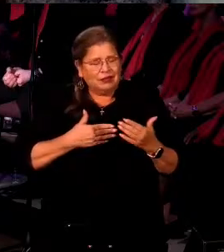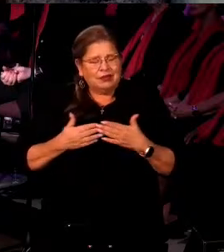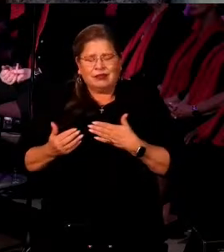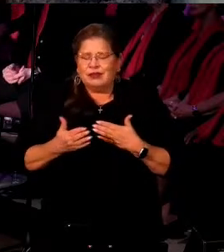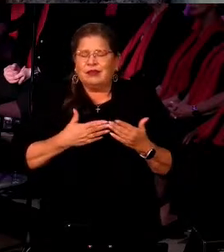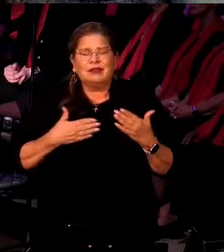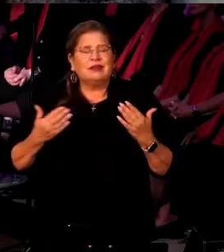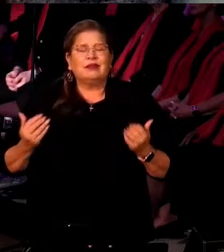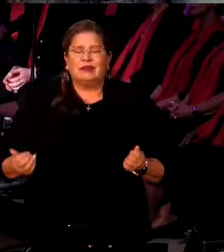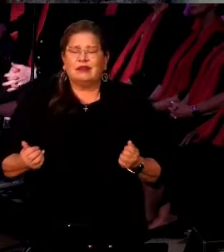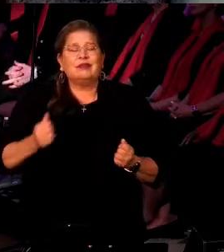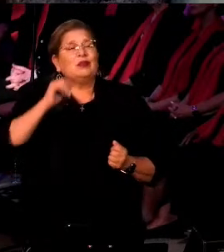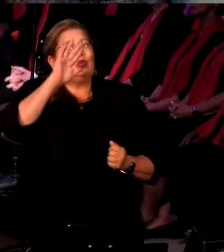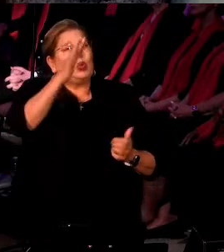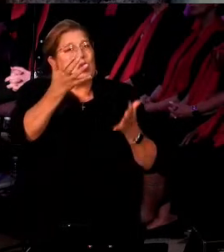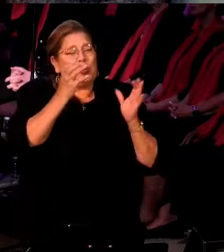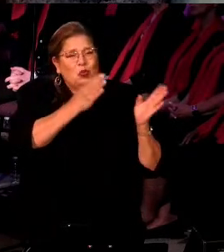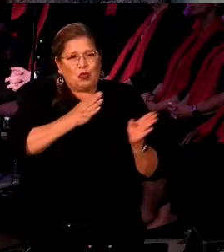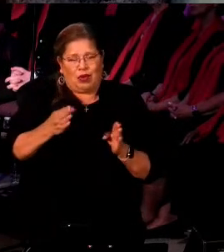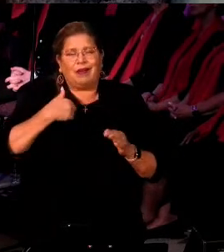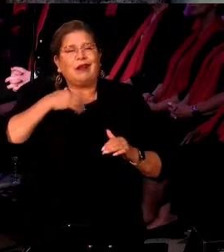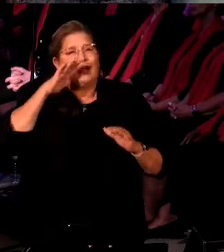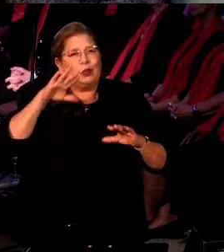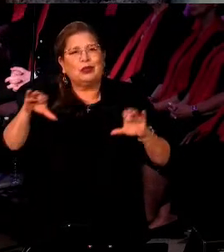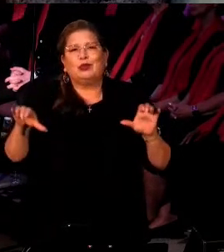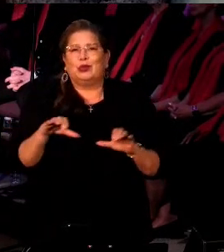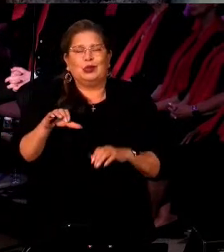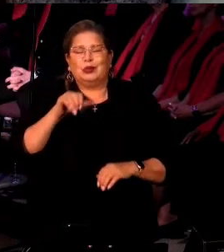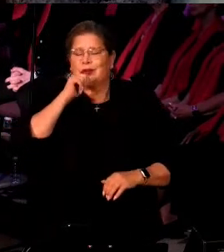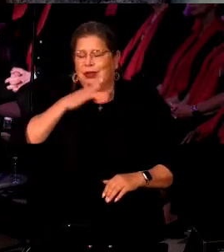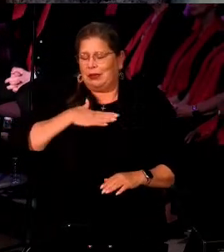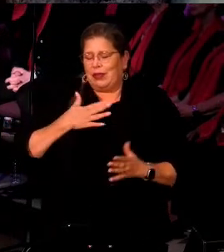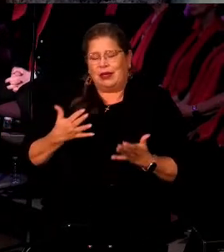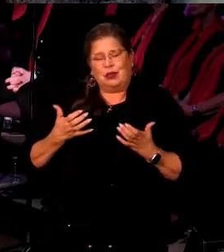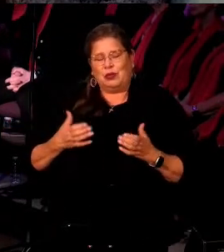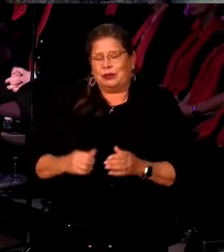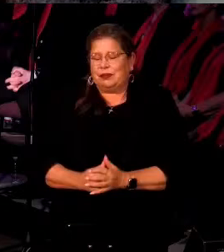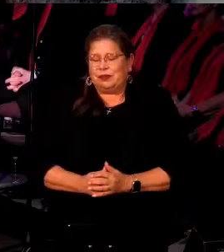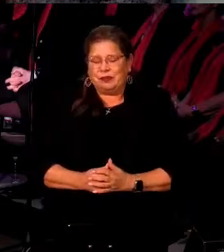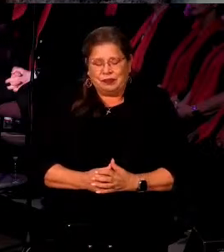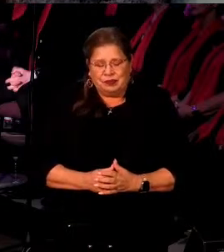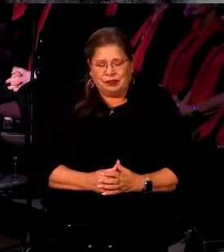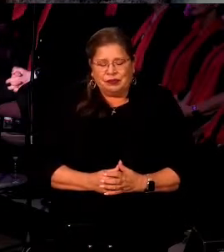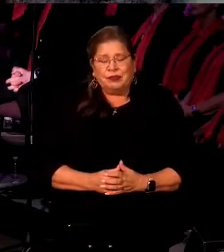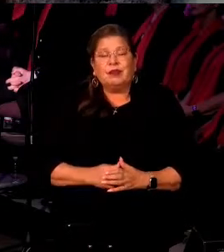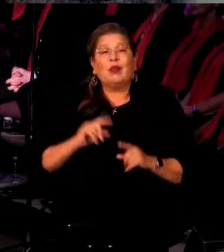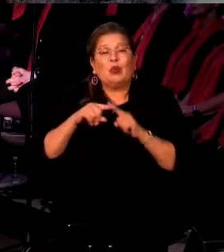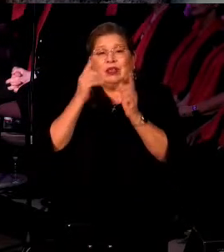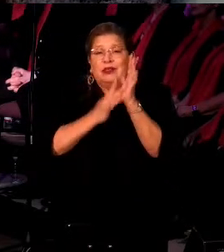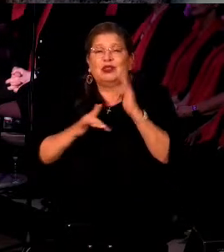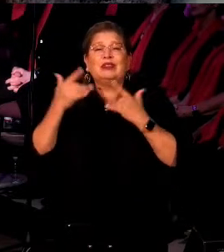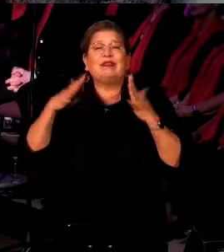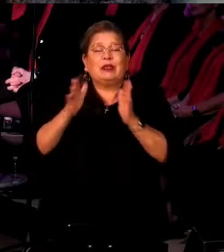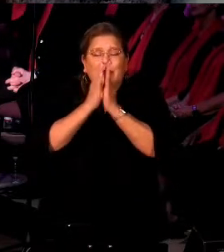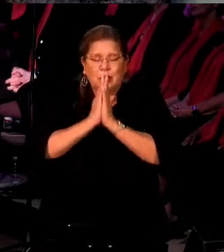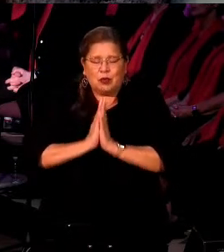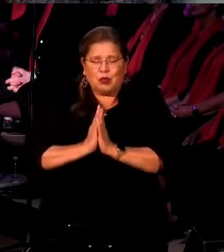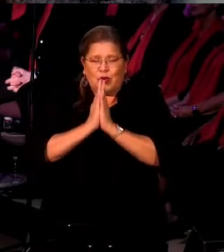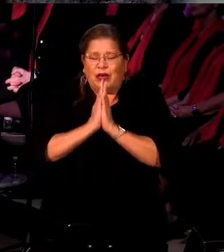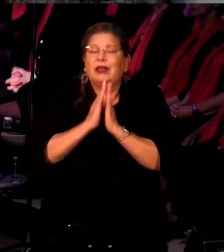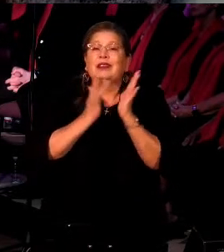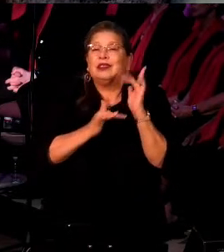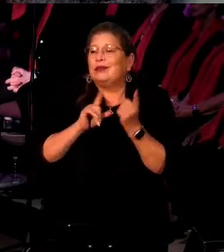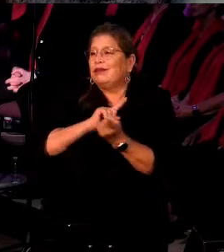Nevertheless, your will be done, not mine. And when he had finished praying, he went to the